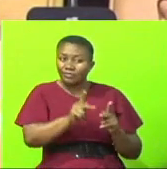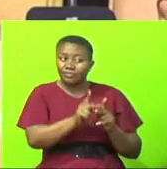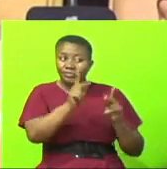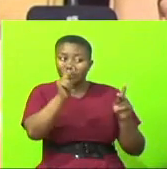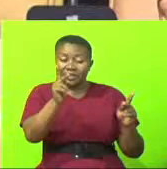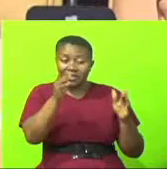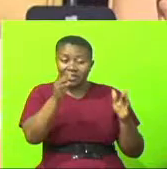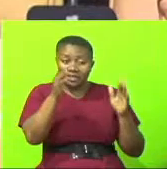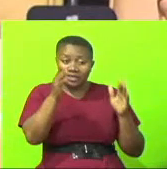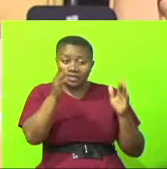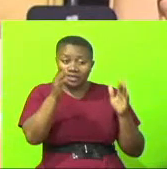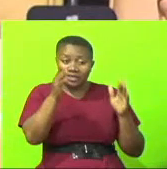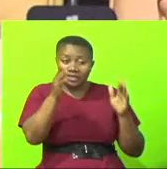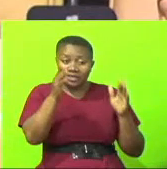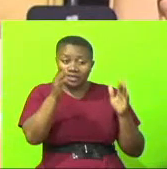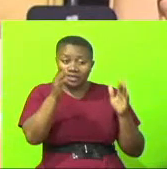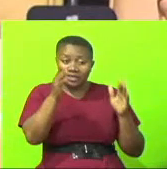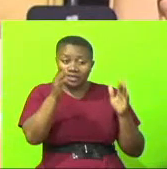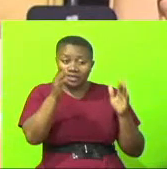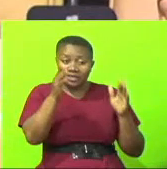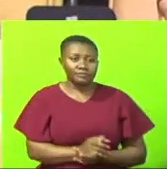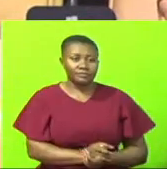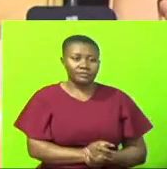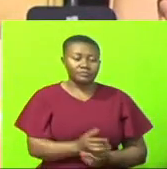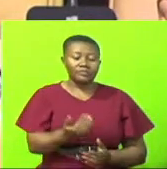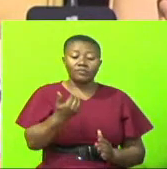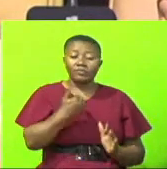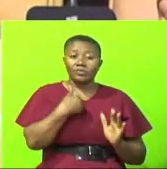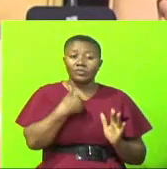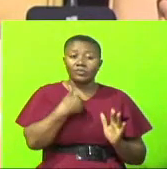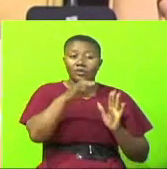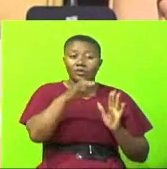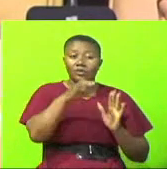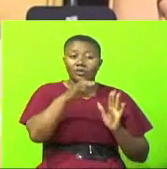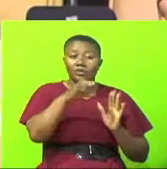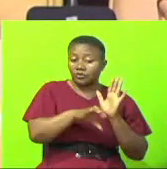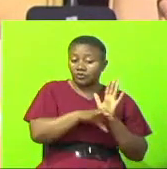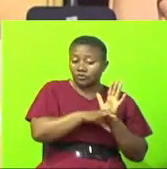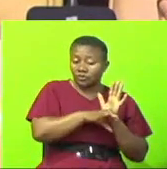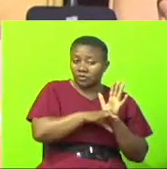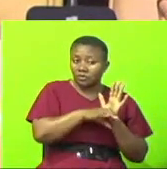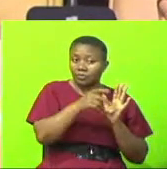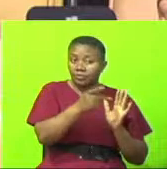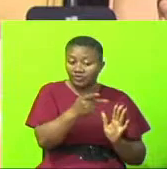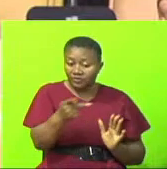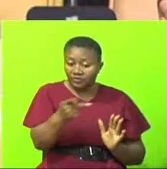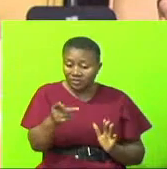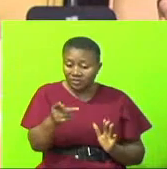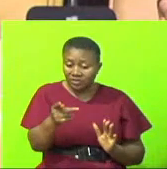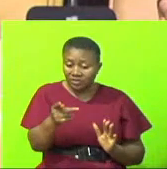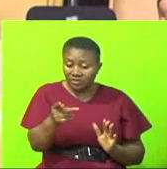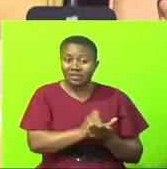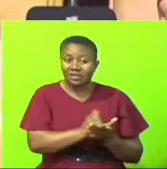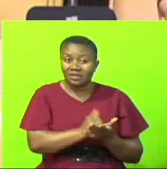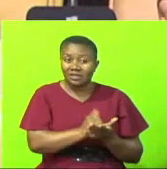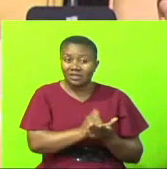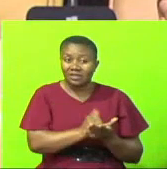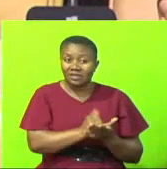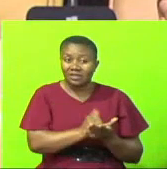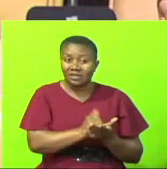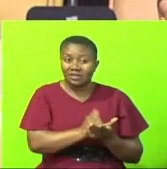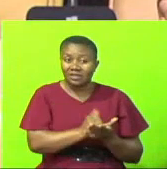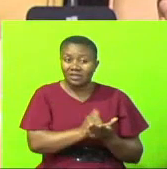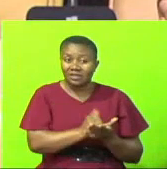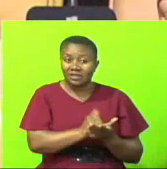Why? Because there is a constitutional provision that deals with the issues that